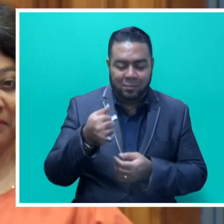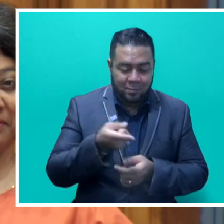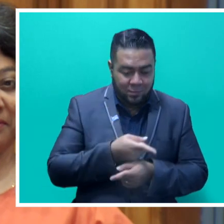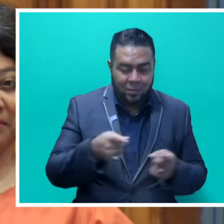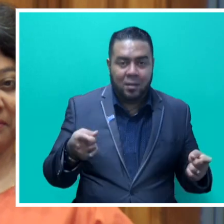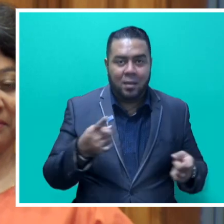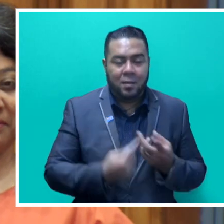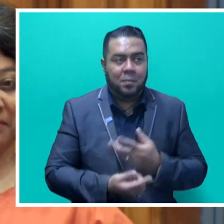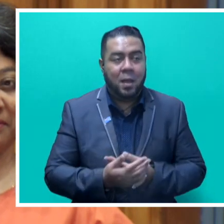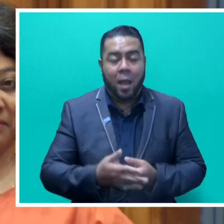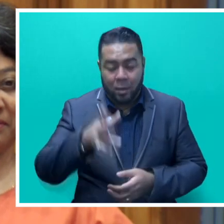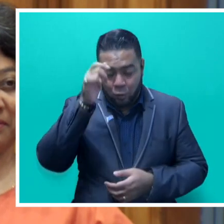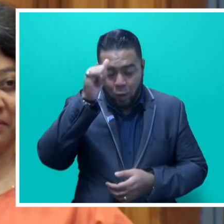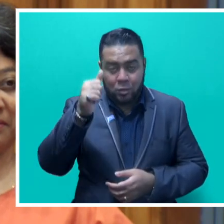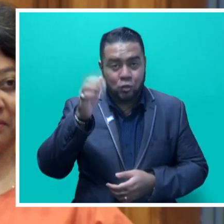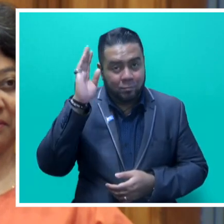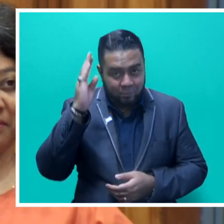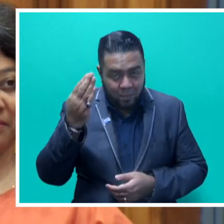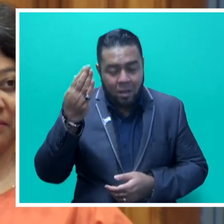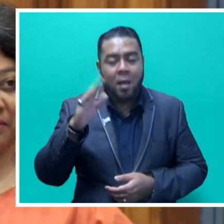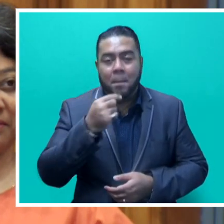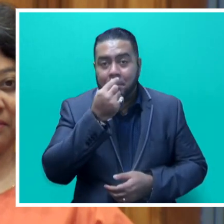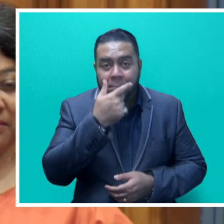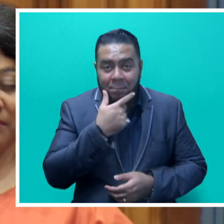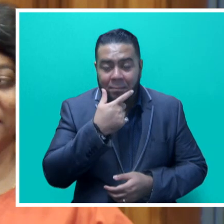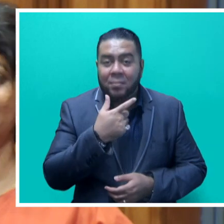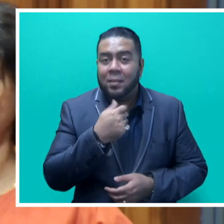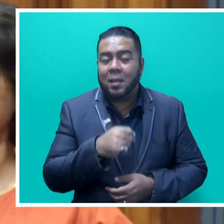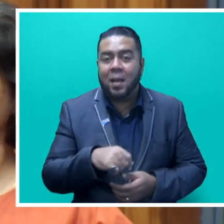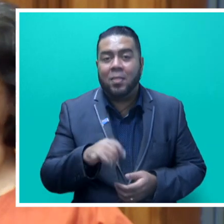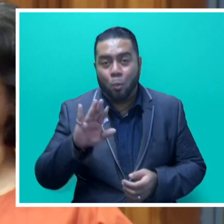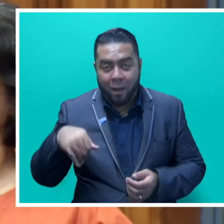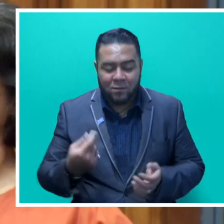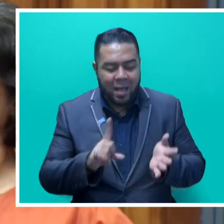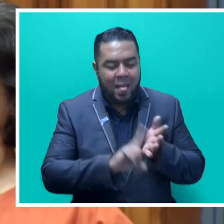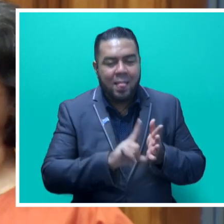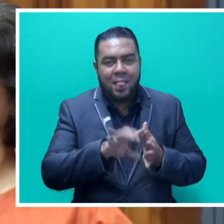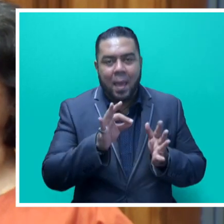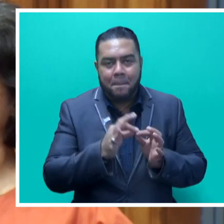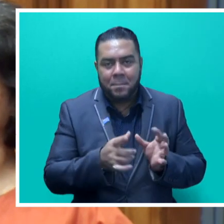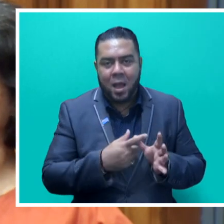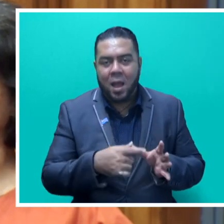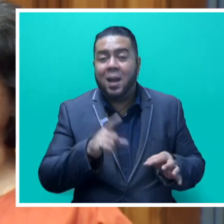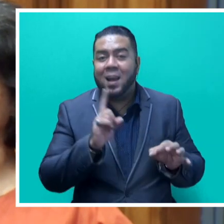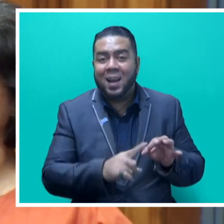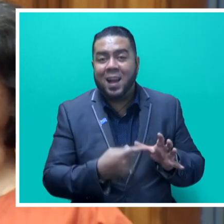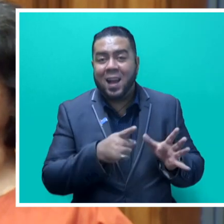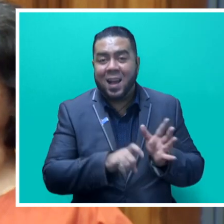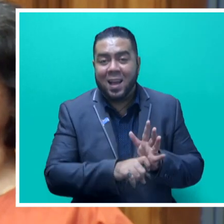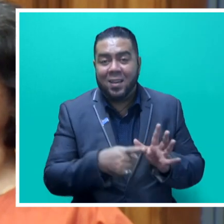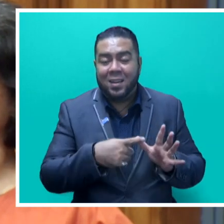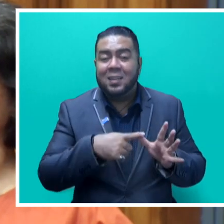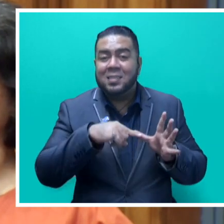acknowledge Mrs. Lamba Ngarse and her family for their unwavering support for the Turanga Tuikumbuda and the values he stood